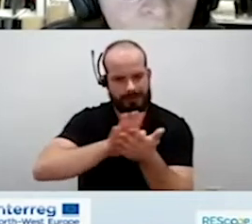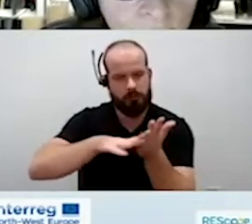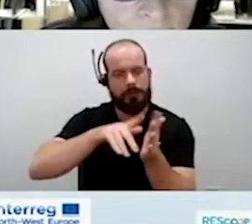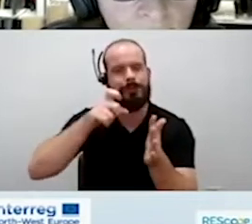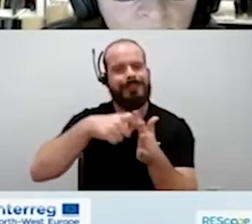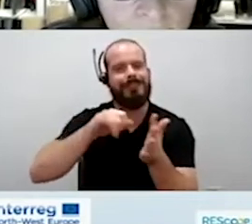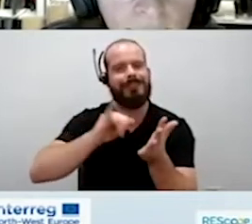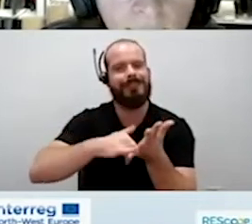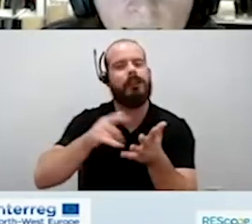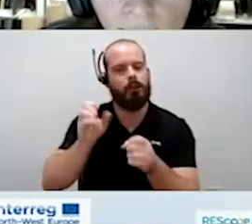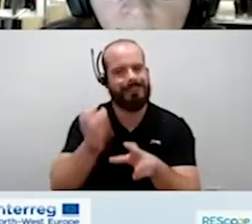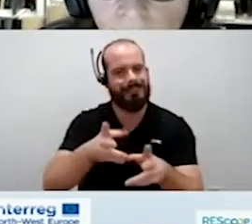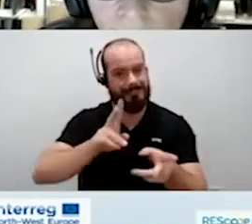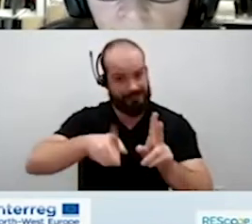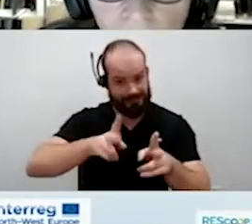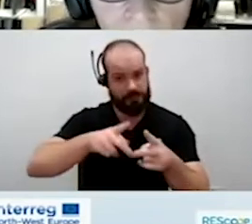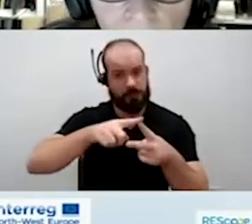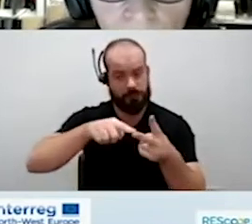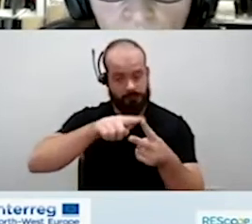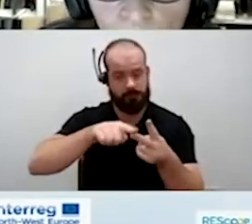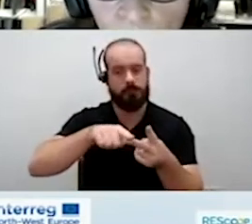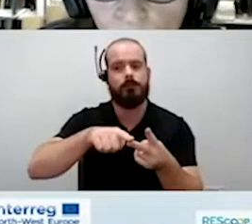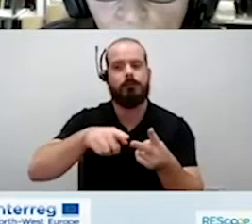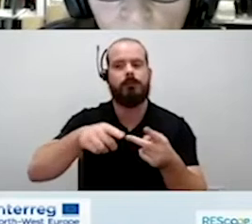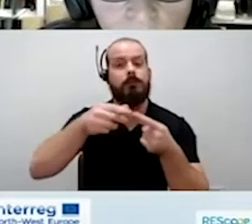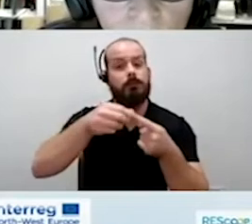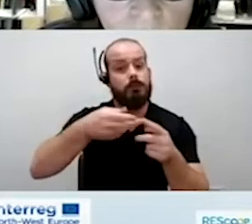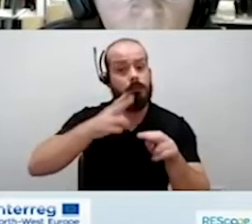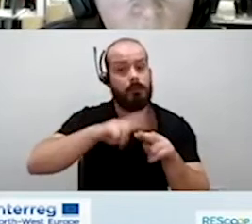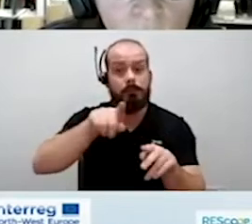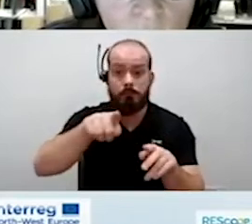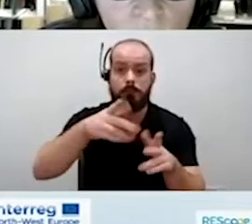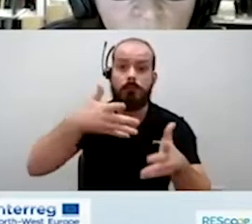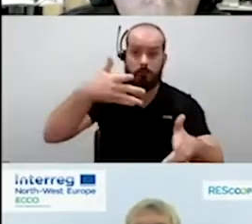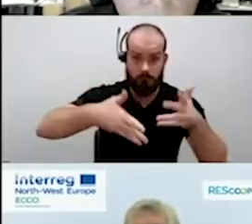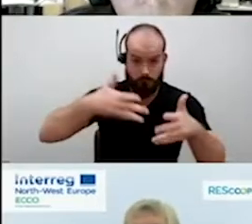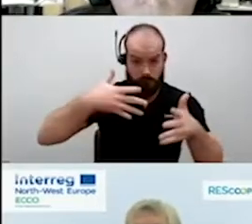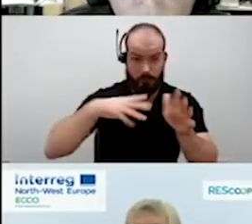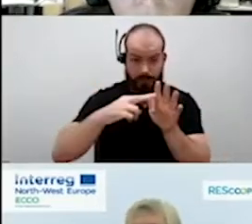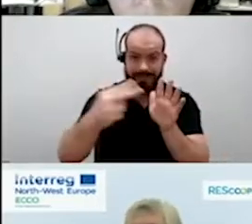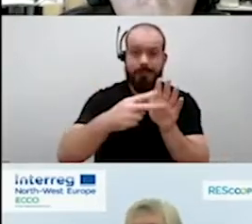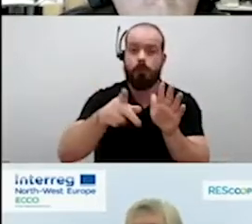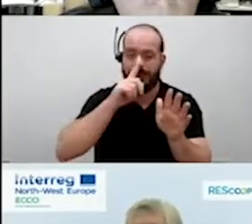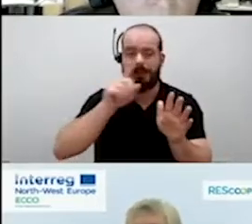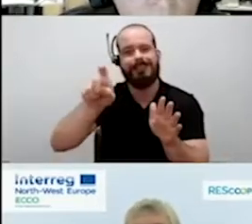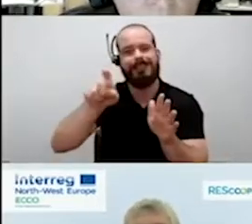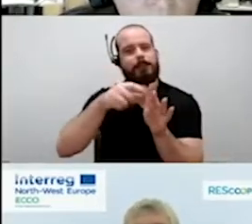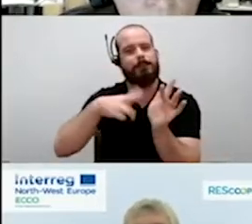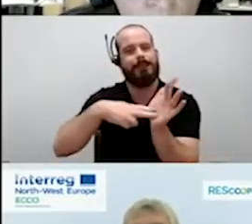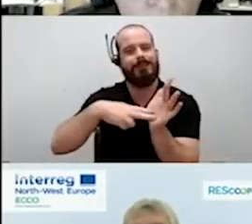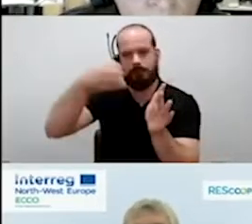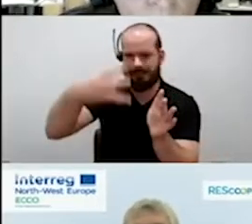for providing it. And so if you're following this, you can pin their